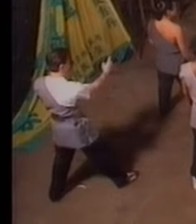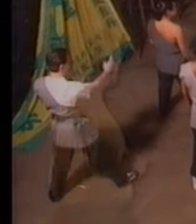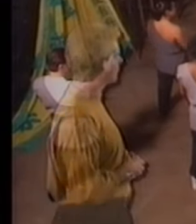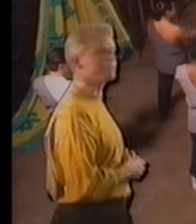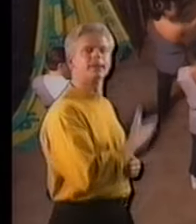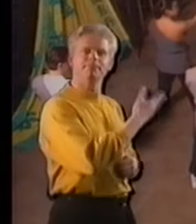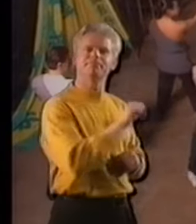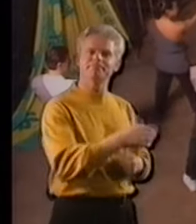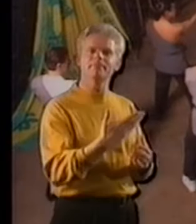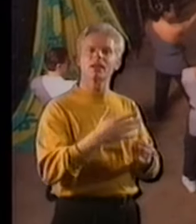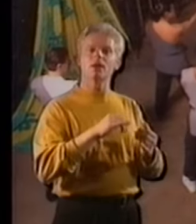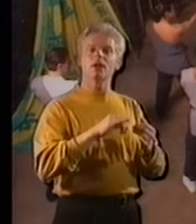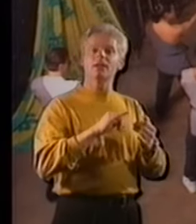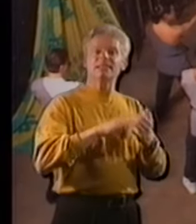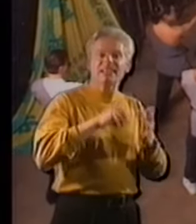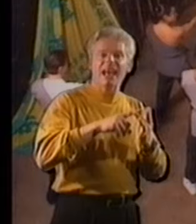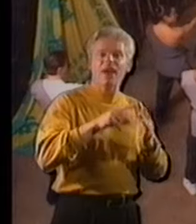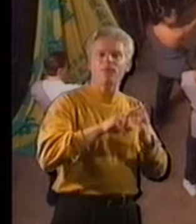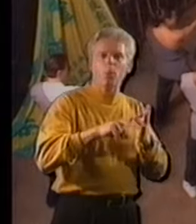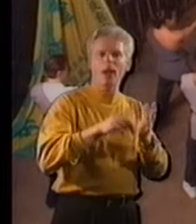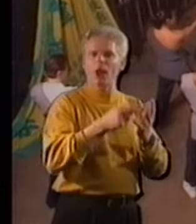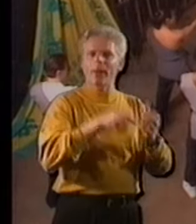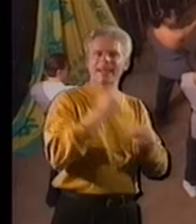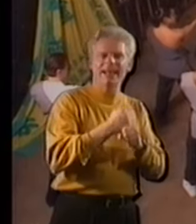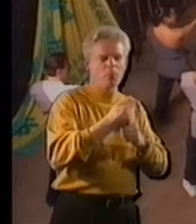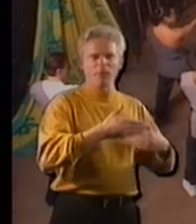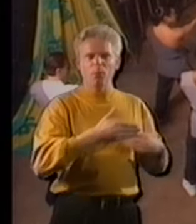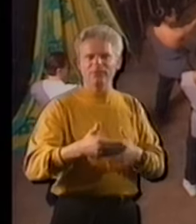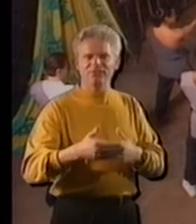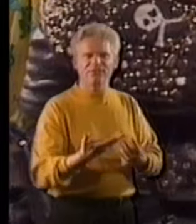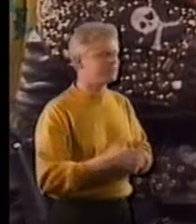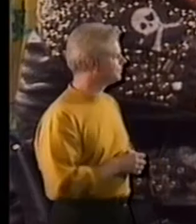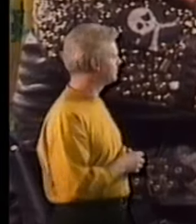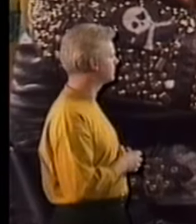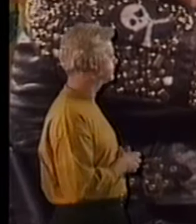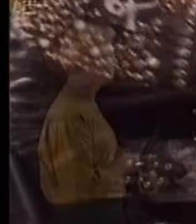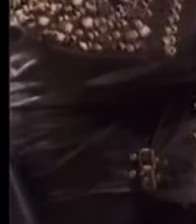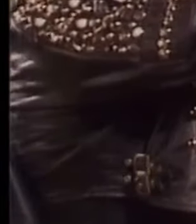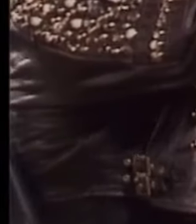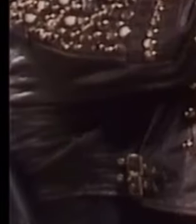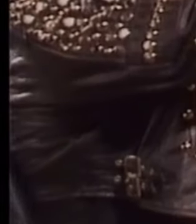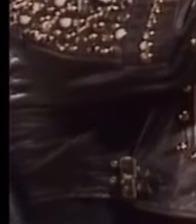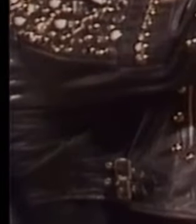Got up. Sifu Leong showed me a few moves. Yep. Thank you.